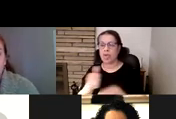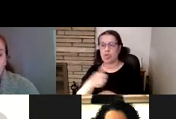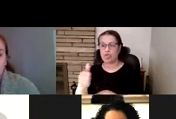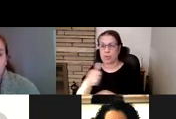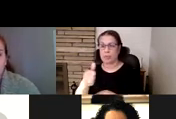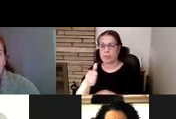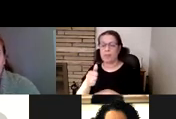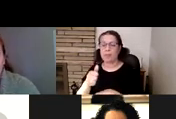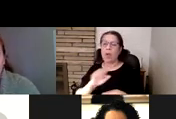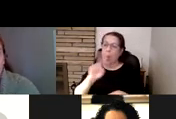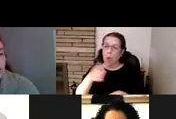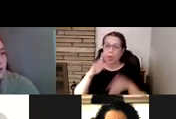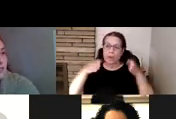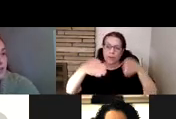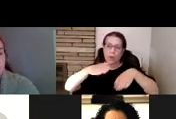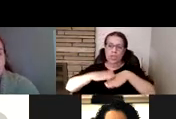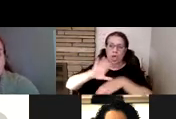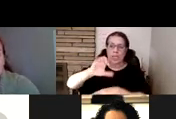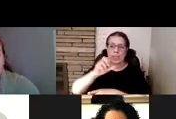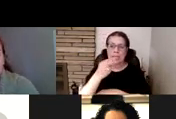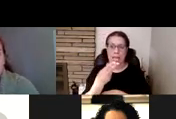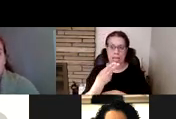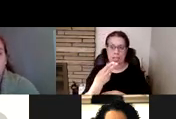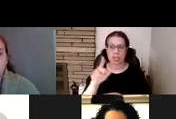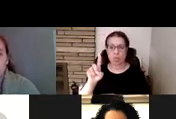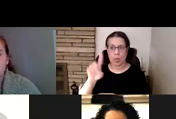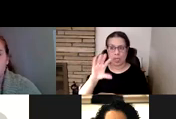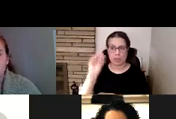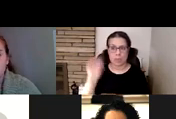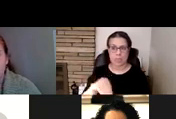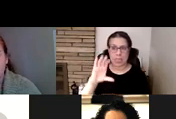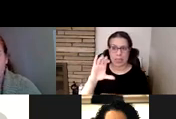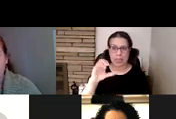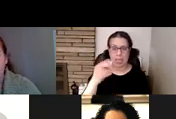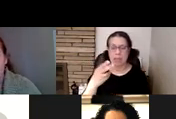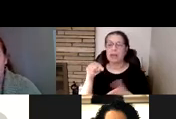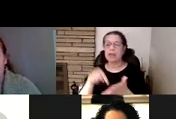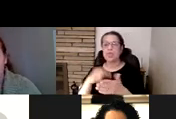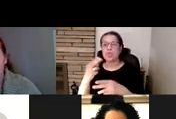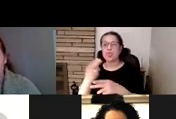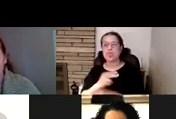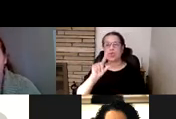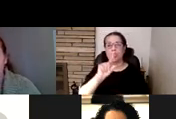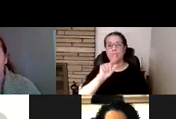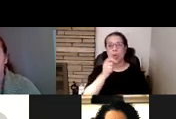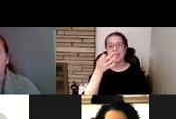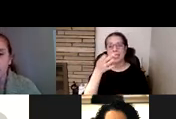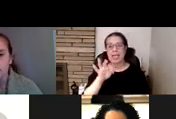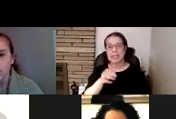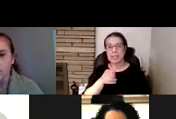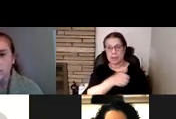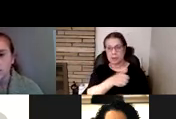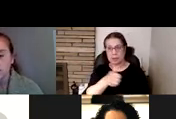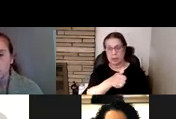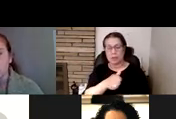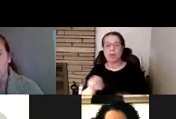in cash, that number rises to nearly 100%. So this evaluation used 2019 trips and boarding data, but for comparison,